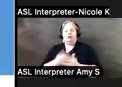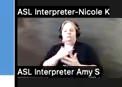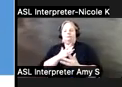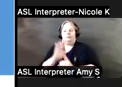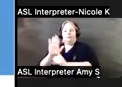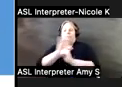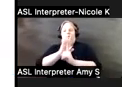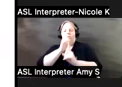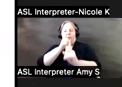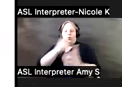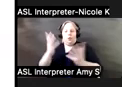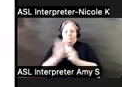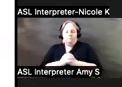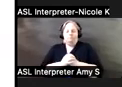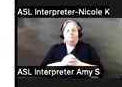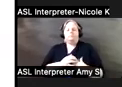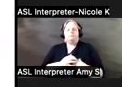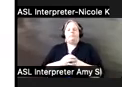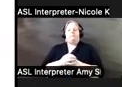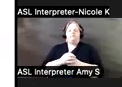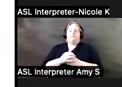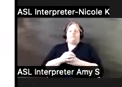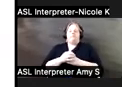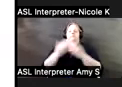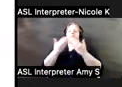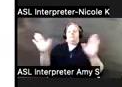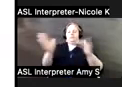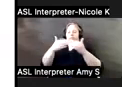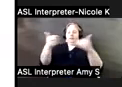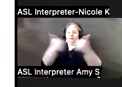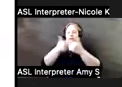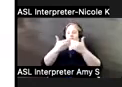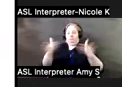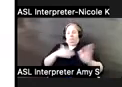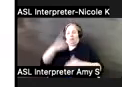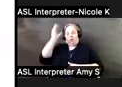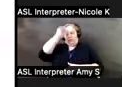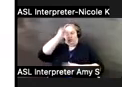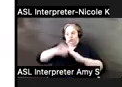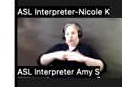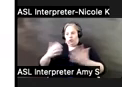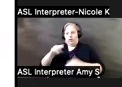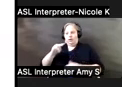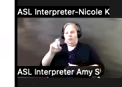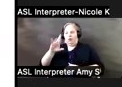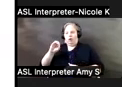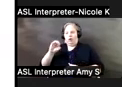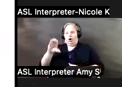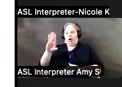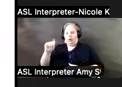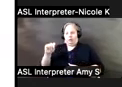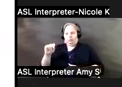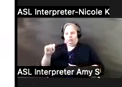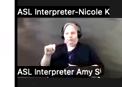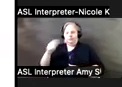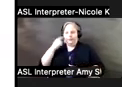goals. So the overall easiest game, in my opinion, to start someone off with is Mario Kart on Nintendo Switch.